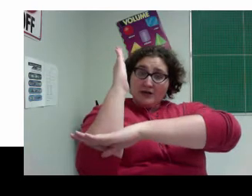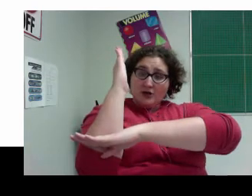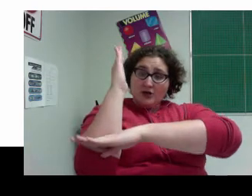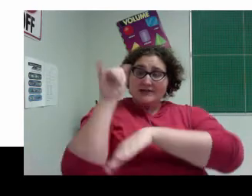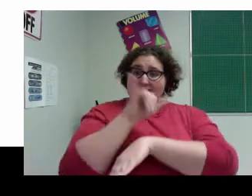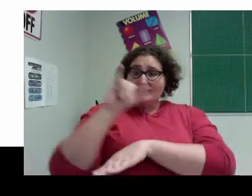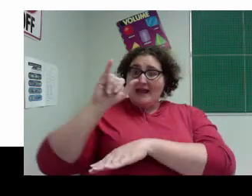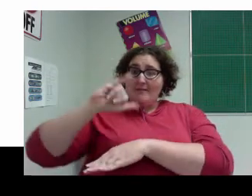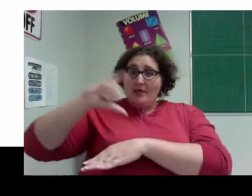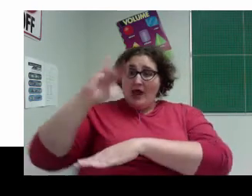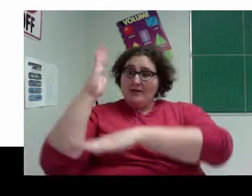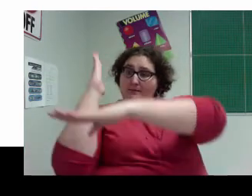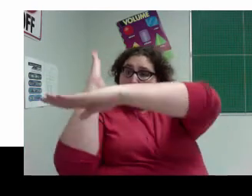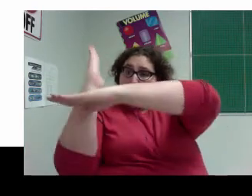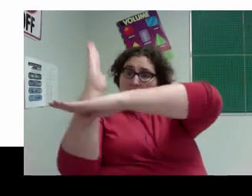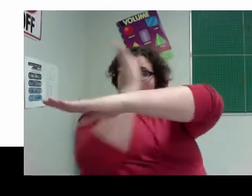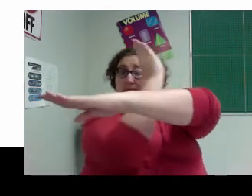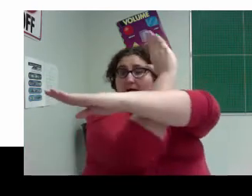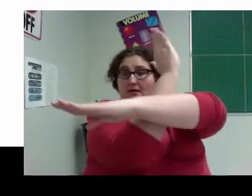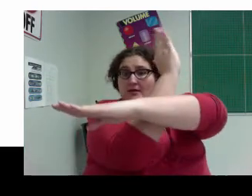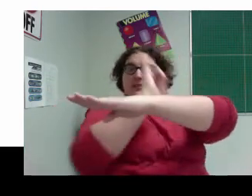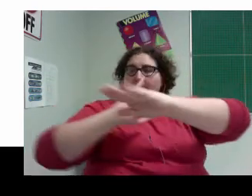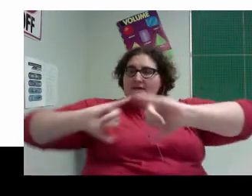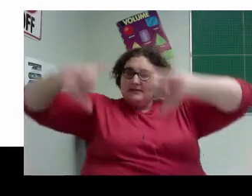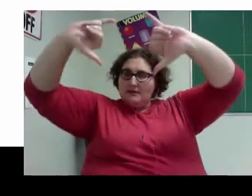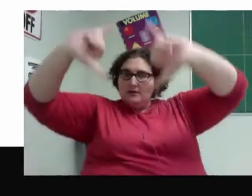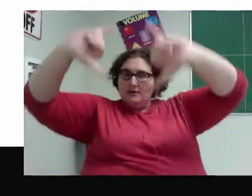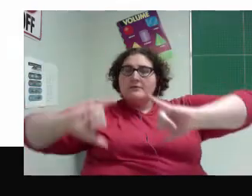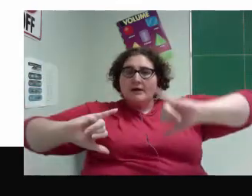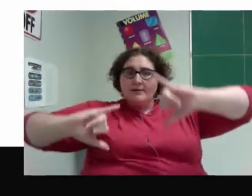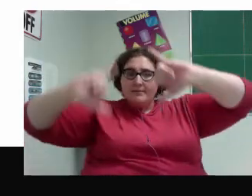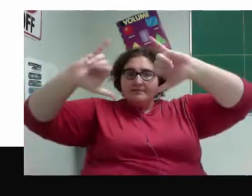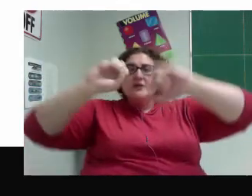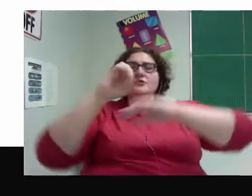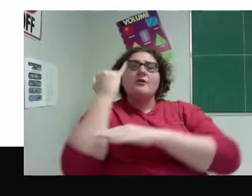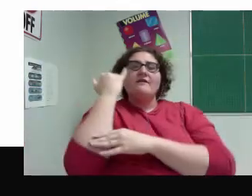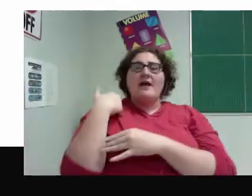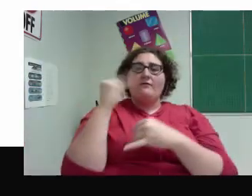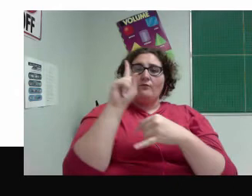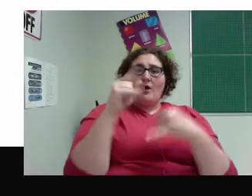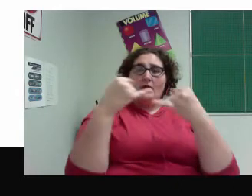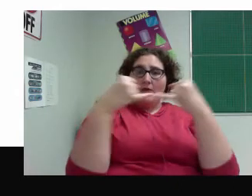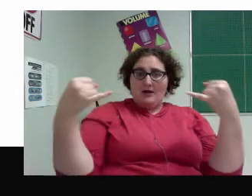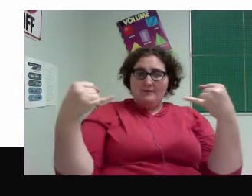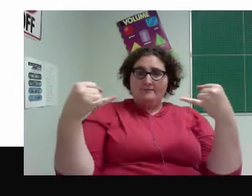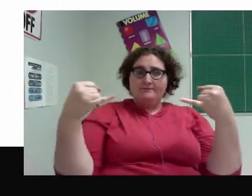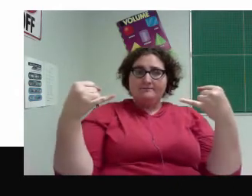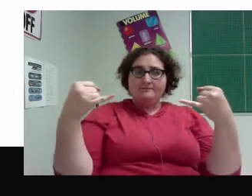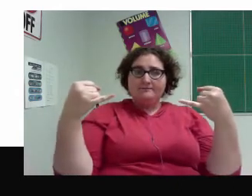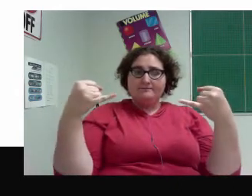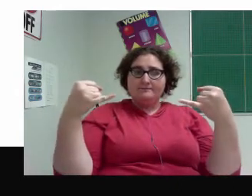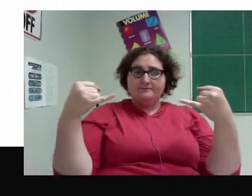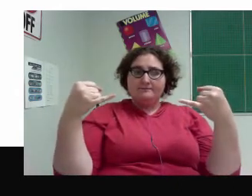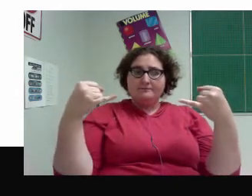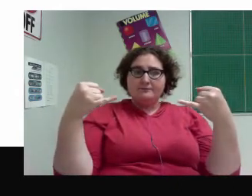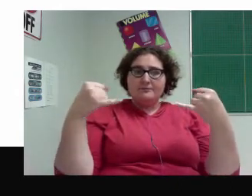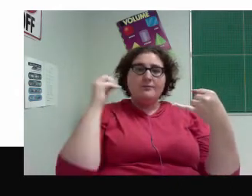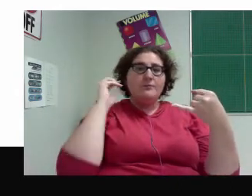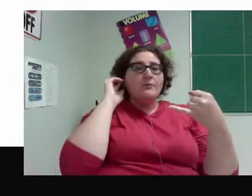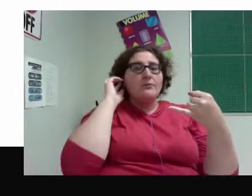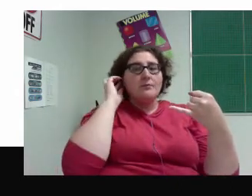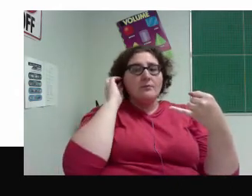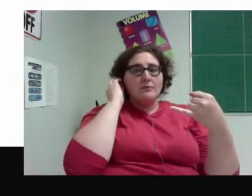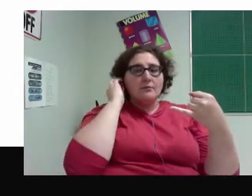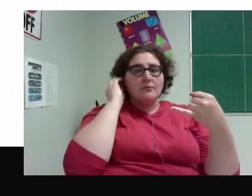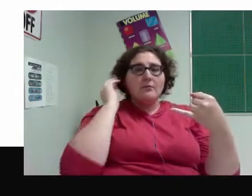means is that if I have my first line, we'll call this line